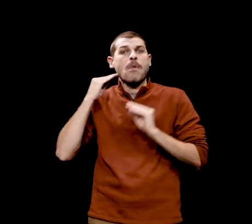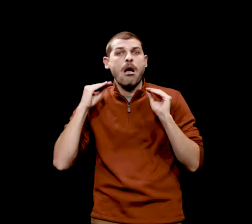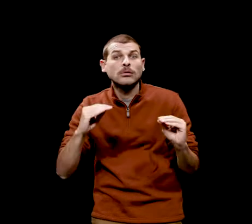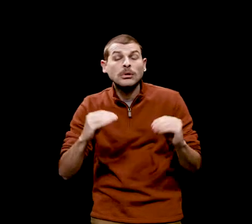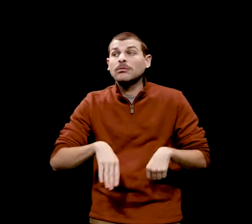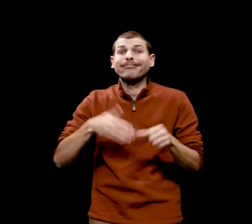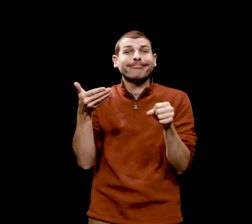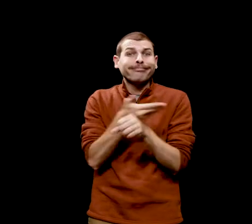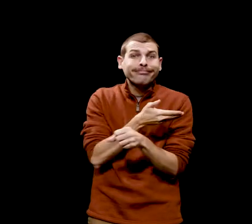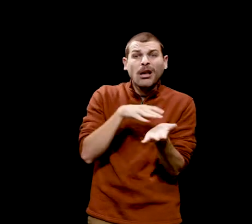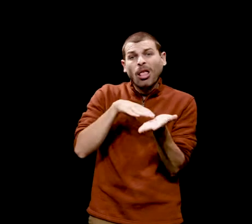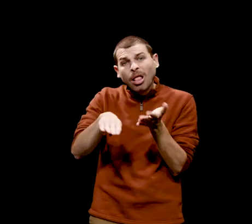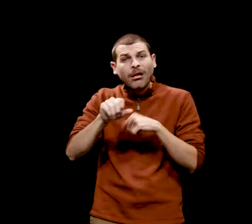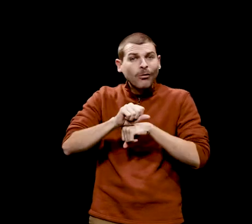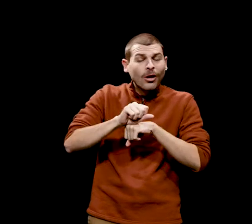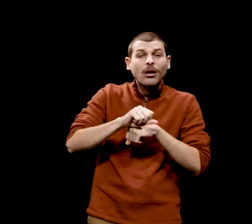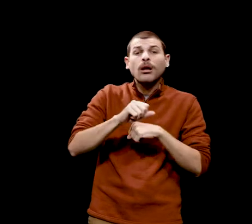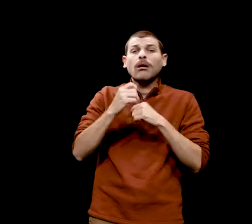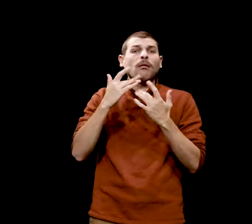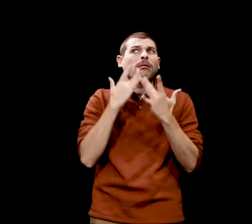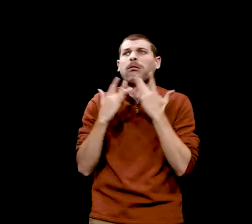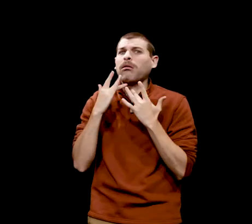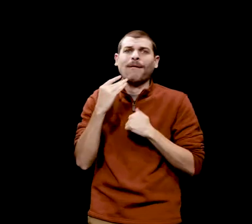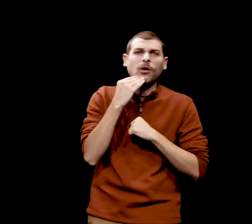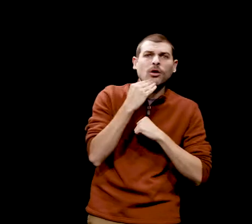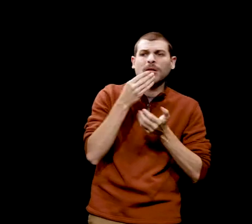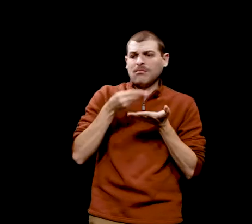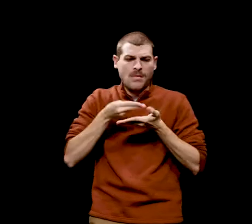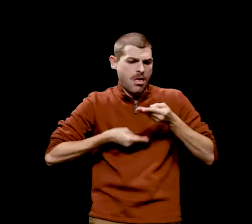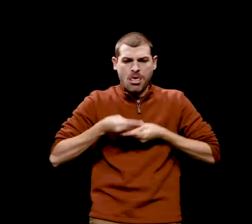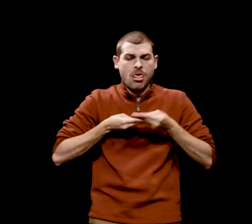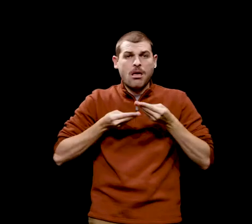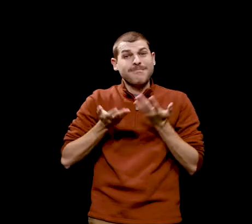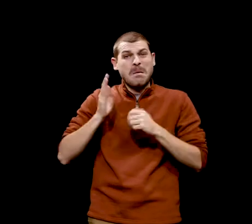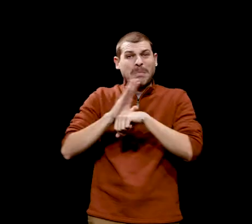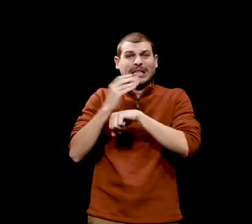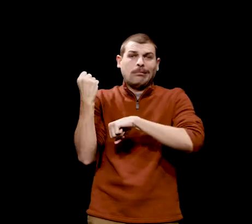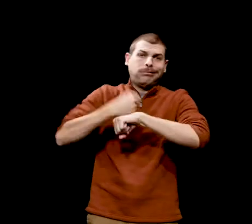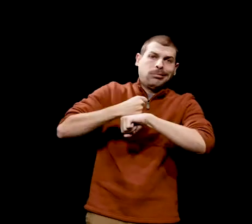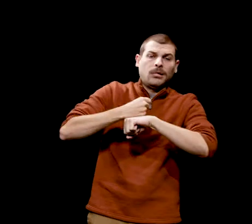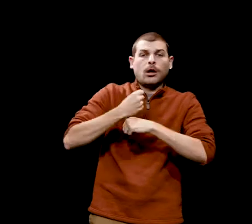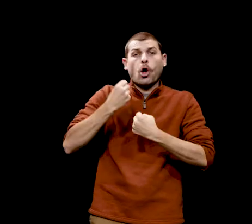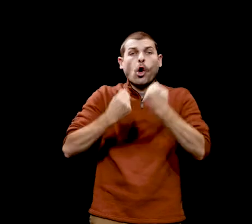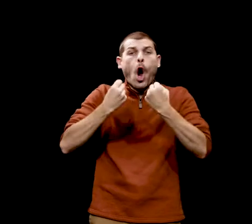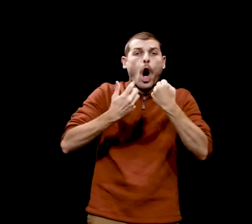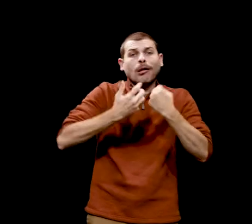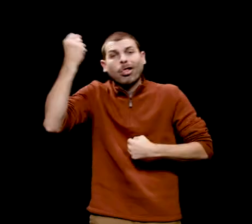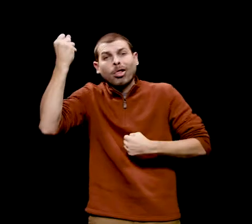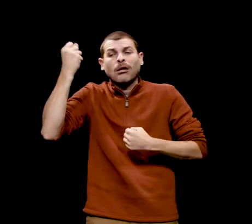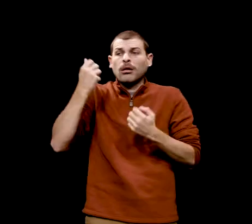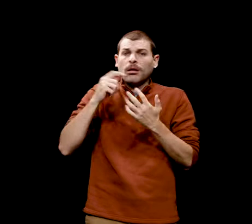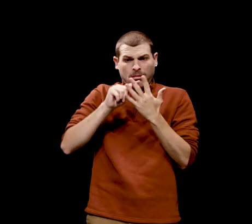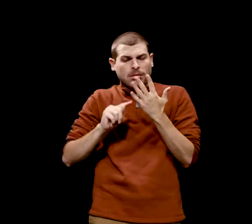unemployment, food insecurity, poverty, and loss of assets like businesses, homes, and cars. How will